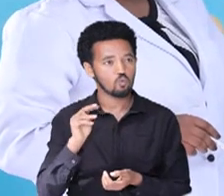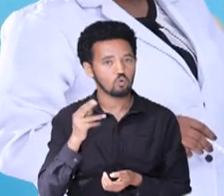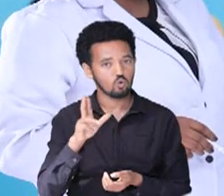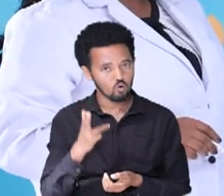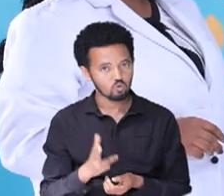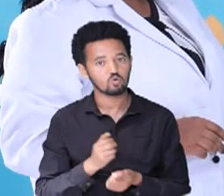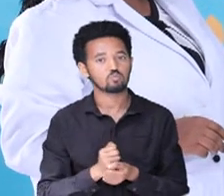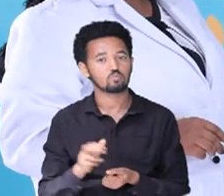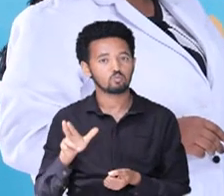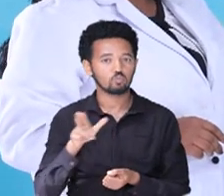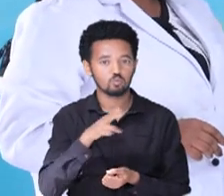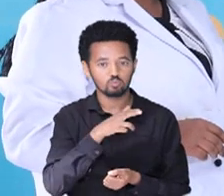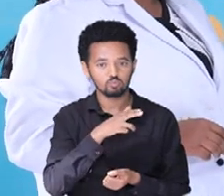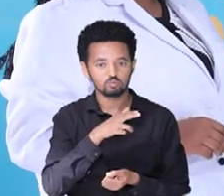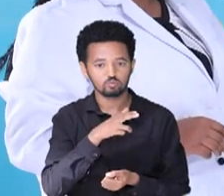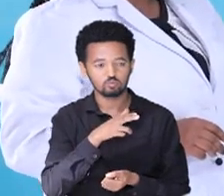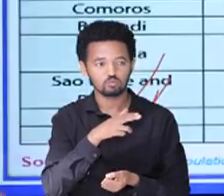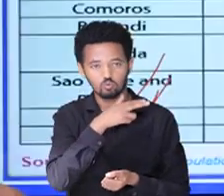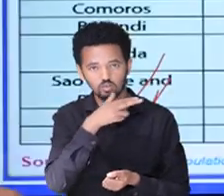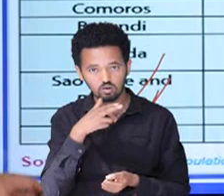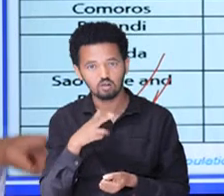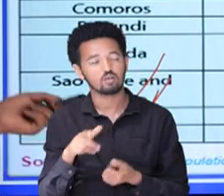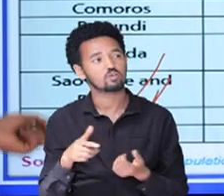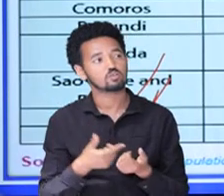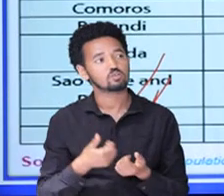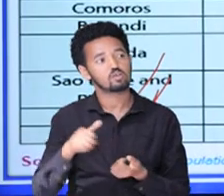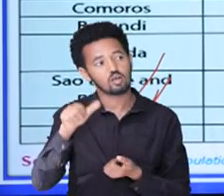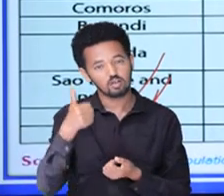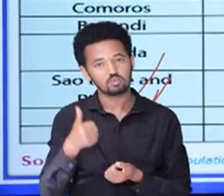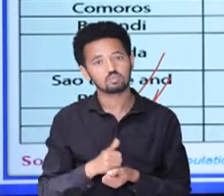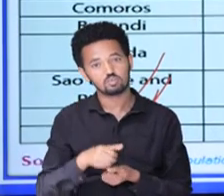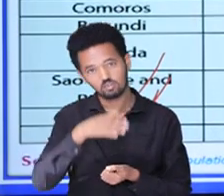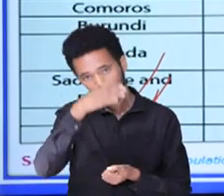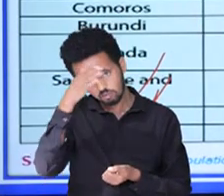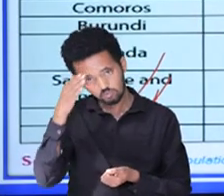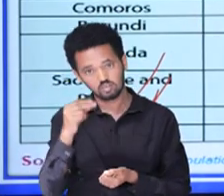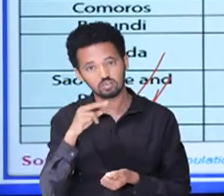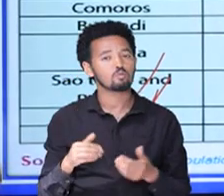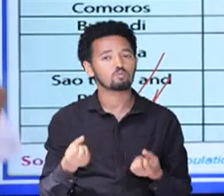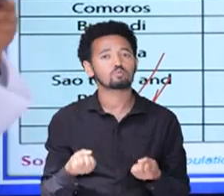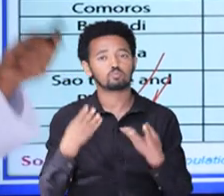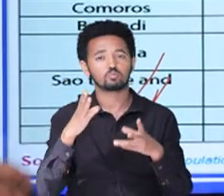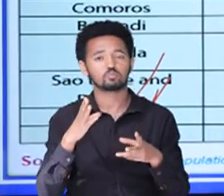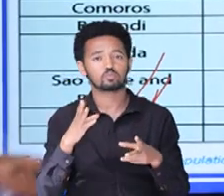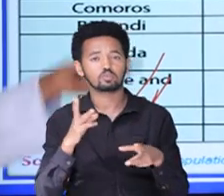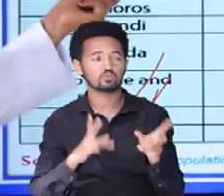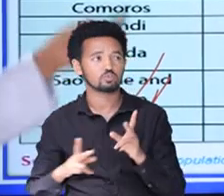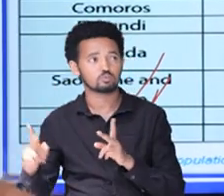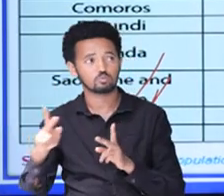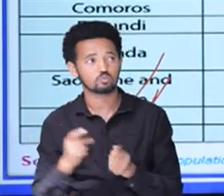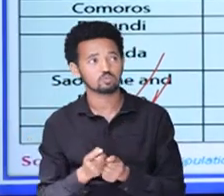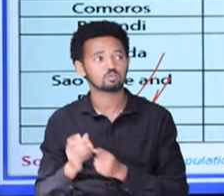Burundi, Rwanda, Sao Tome and Principe, Gambia, and Nigeria, densely